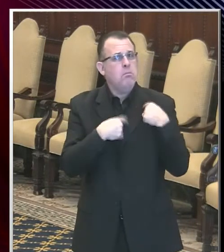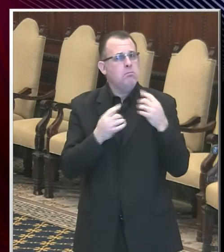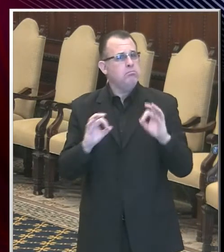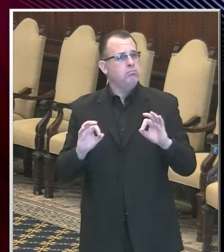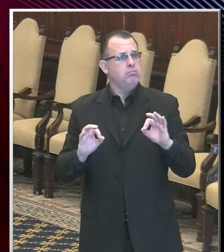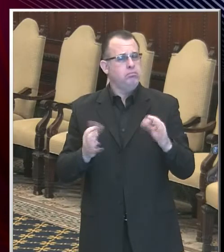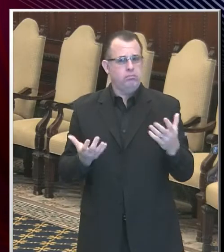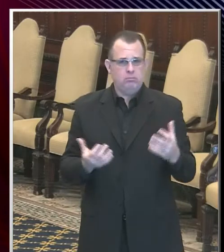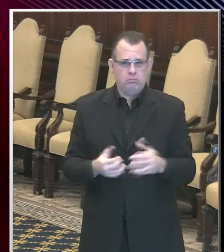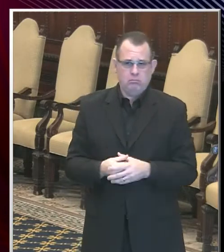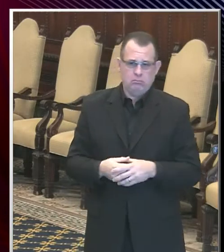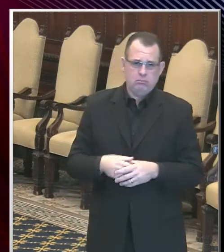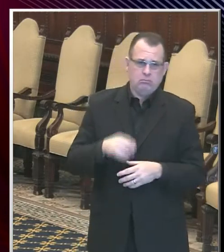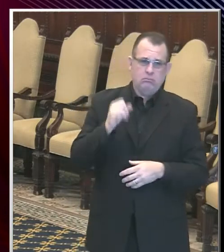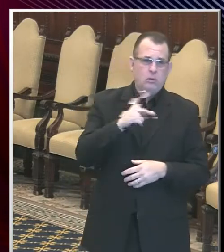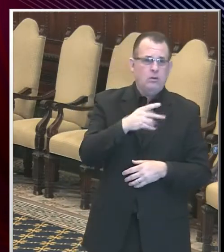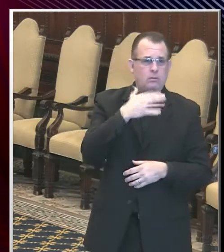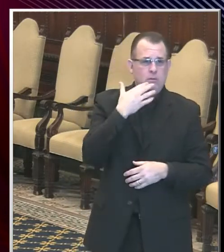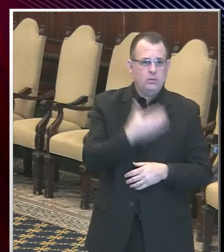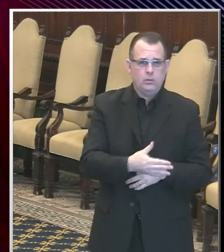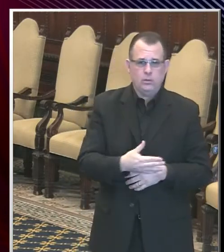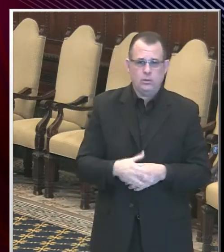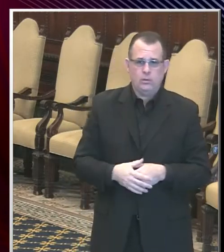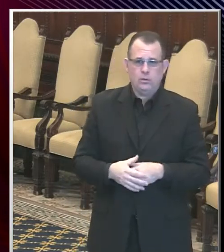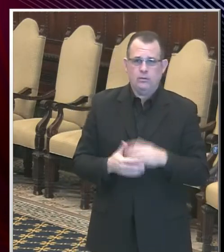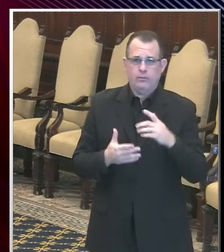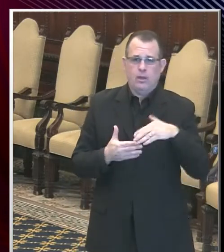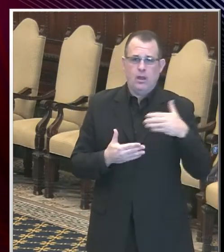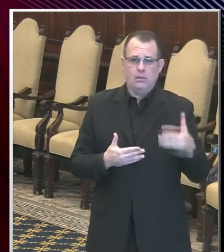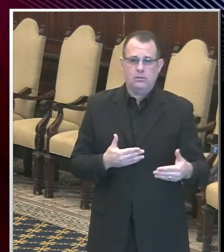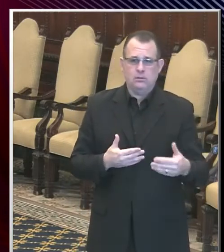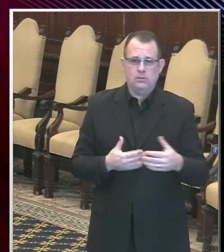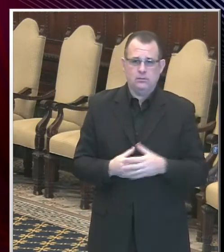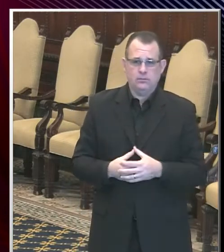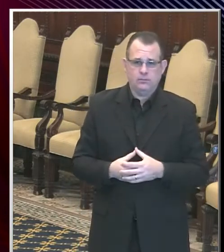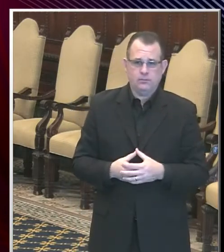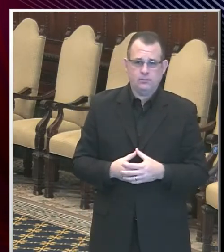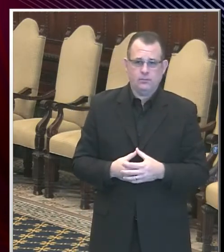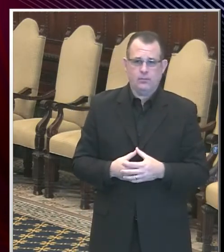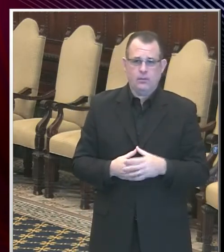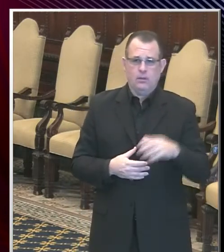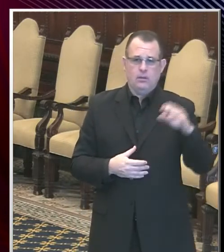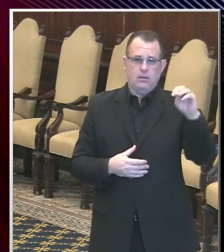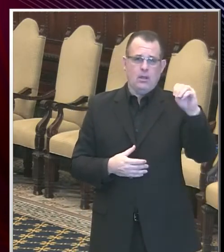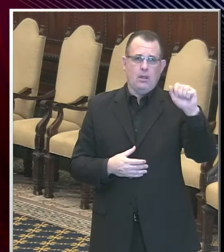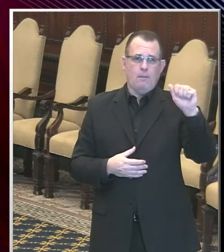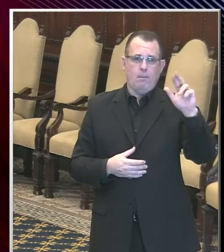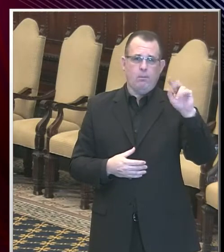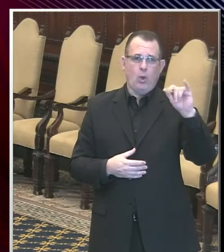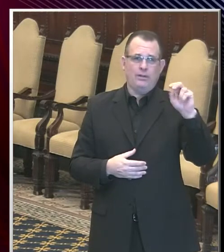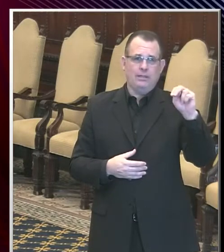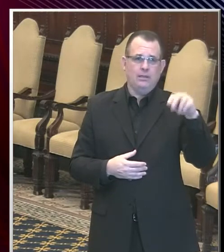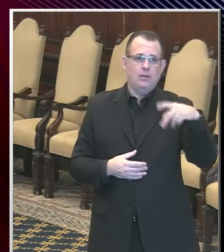Okay, thanks very much. Thank you, Kennedy. Next, we'll go to Martin Pratt of YBN.